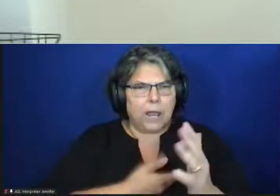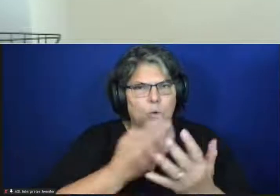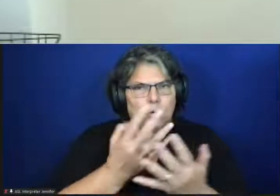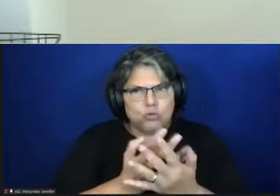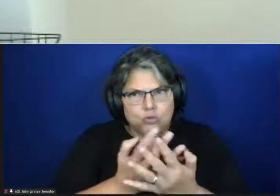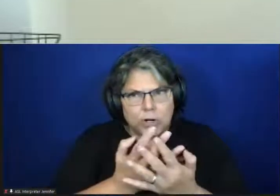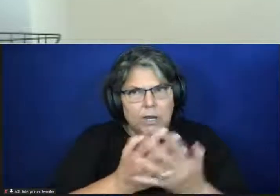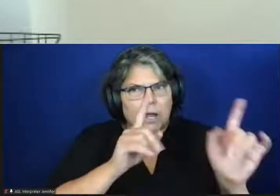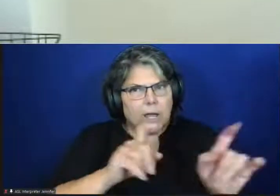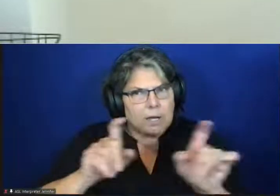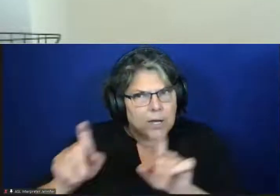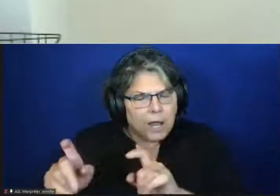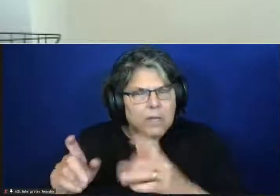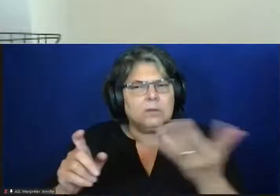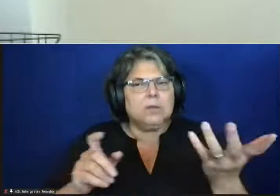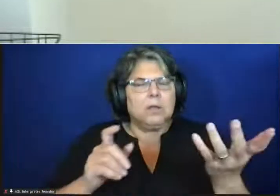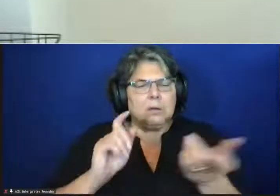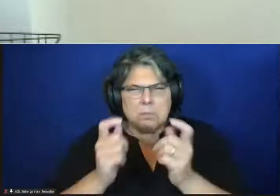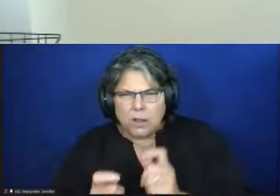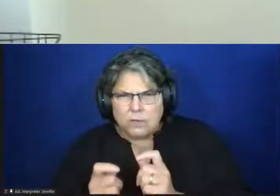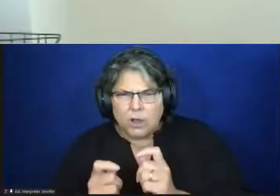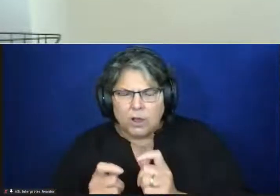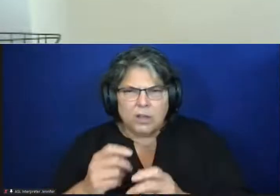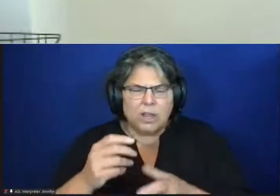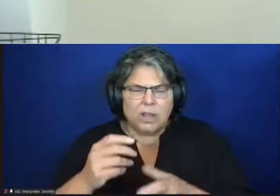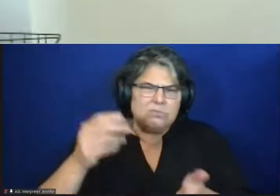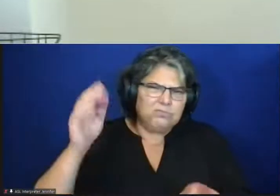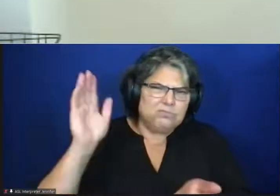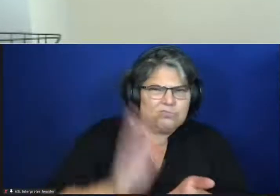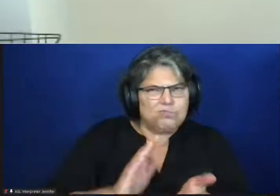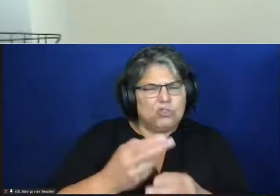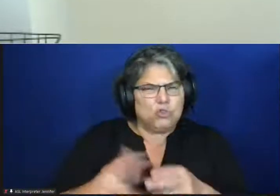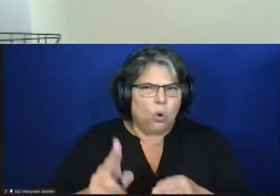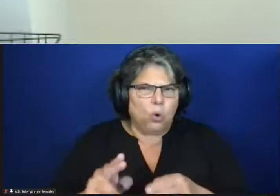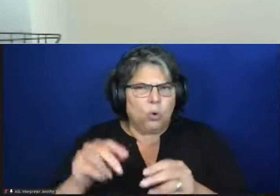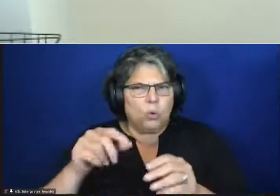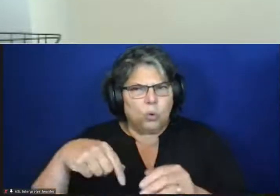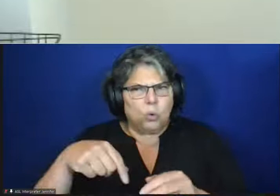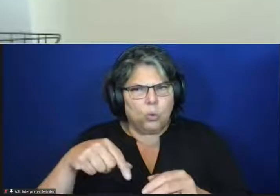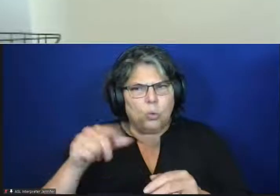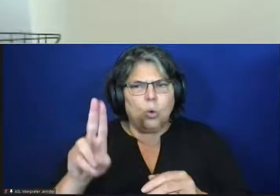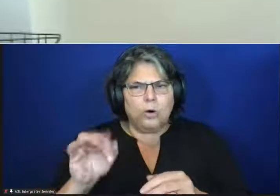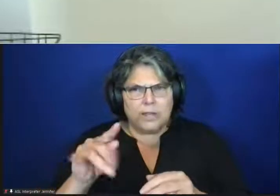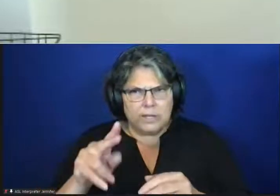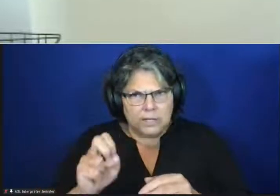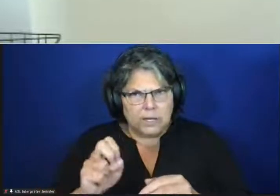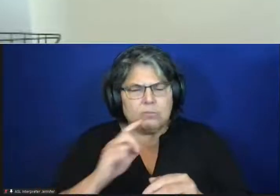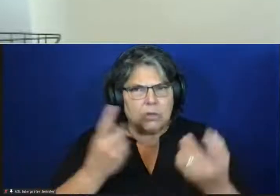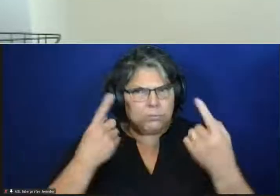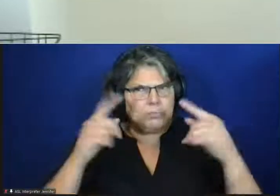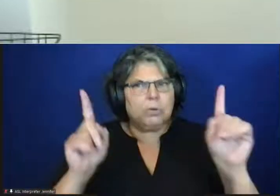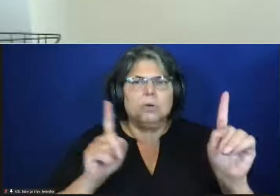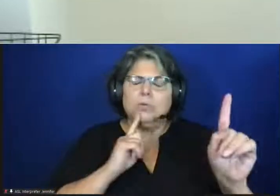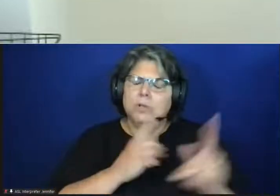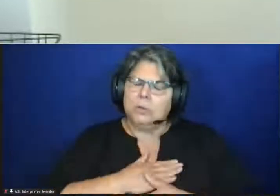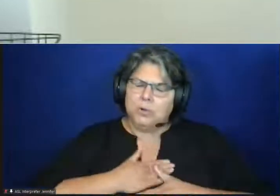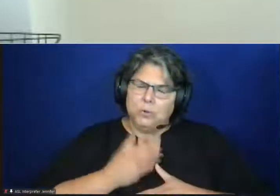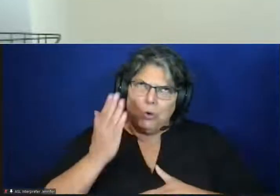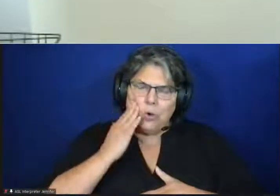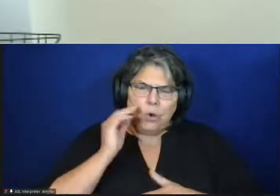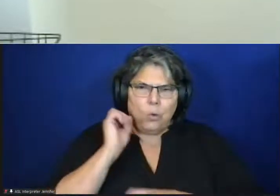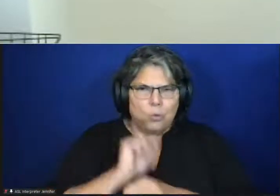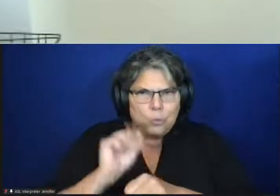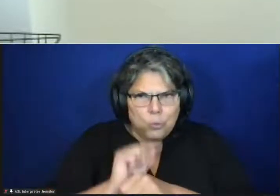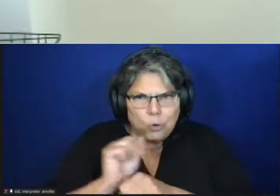testing, modified and shortened quarantine are effective. We're very appreciative of the huge amount of extra work our teachers and